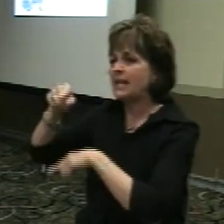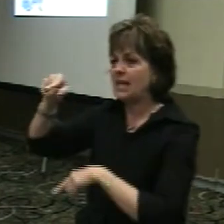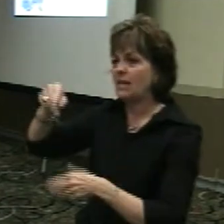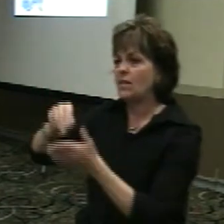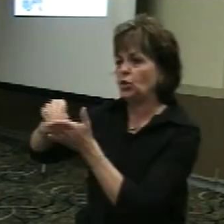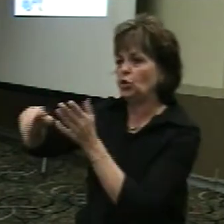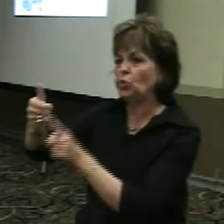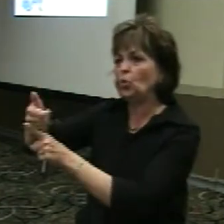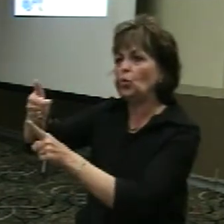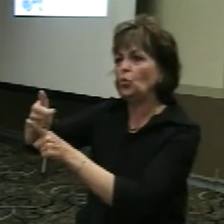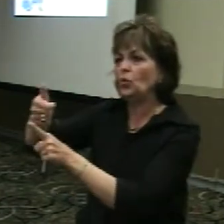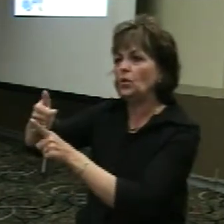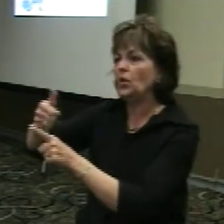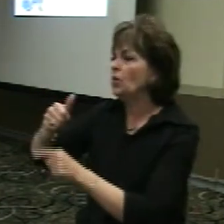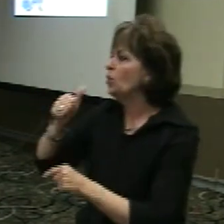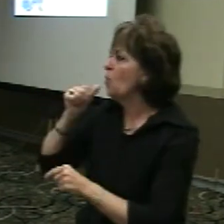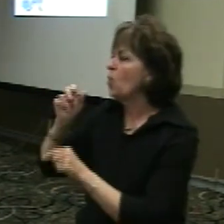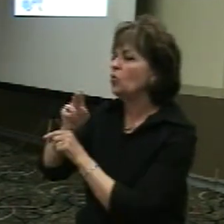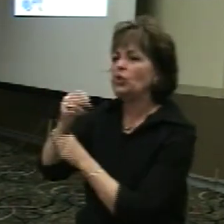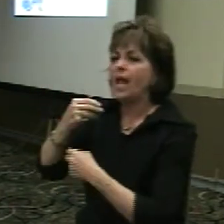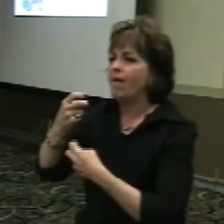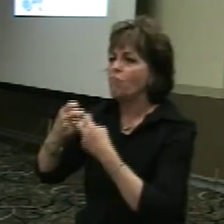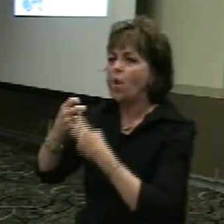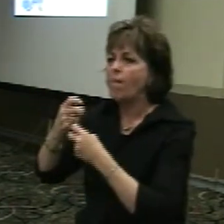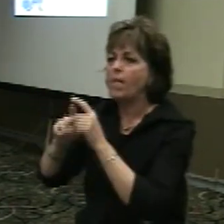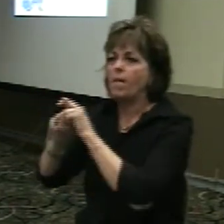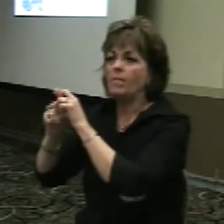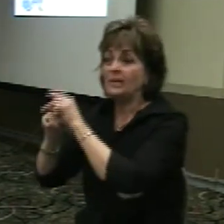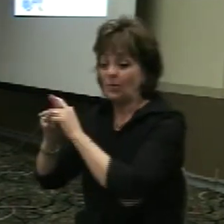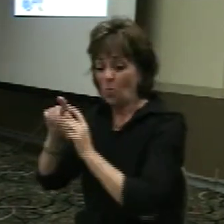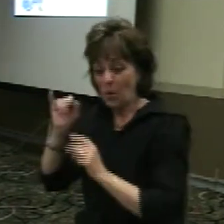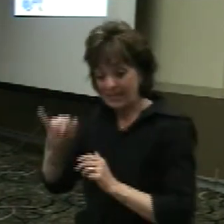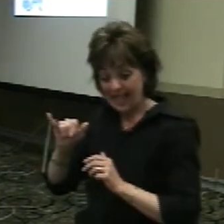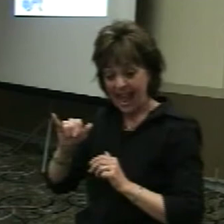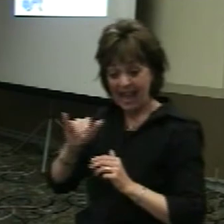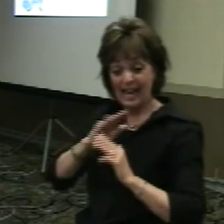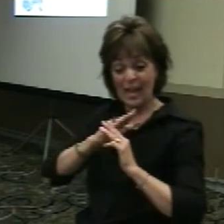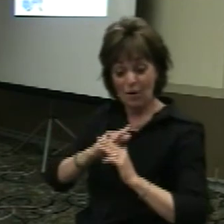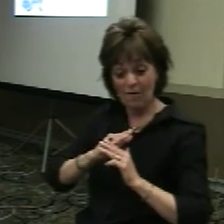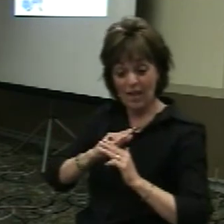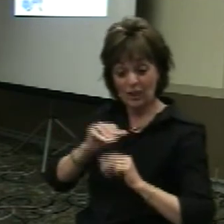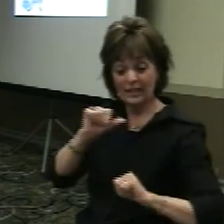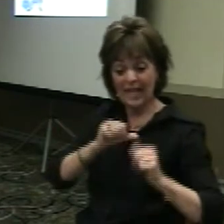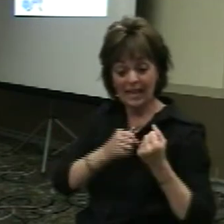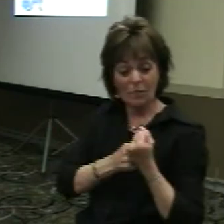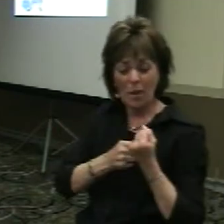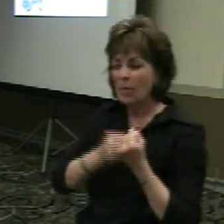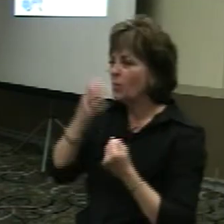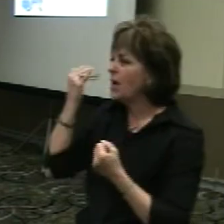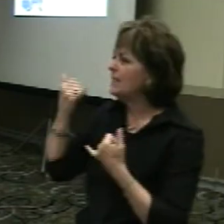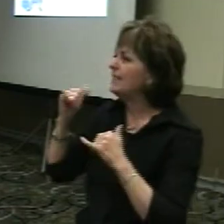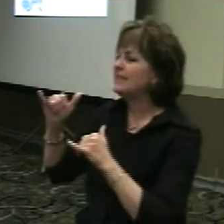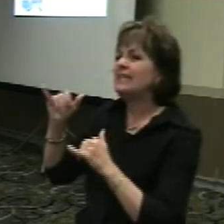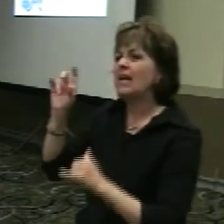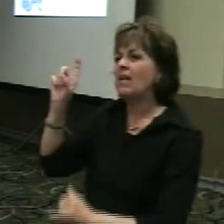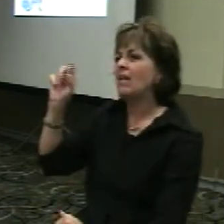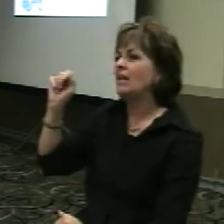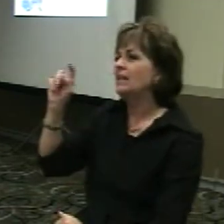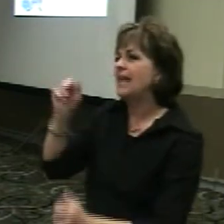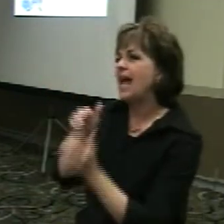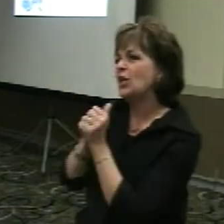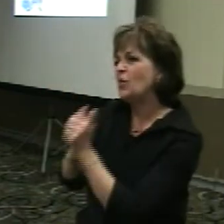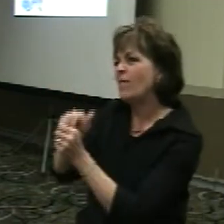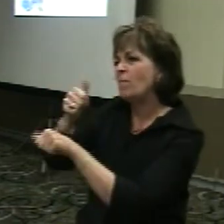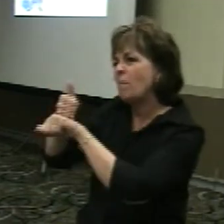the student, you're not going to usually run into problems of was the intervention scientifically based, because it's still data-driven. It's data-driven on the basis of